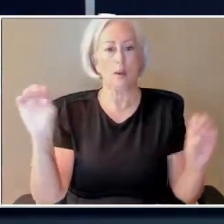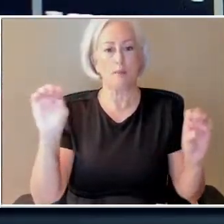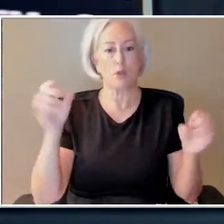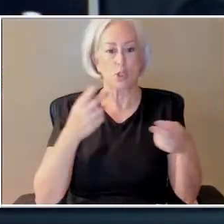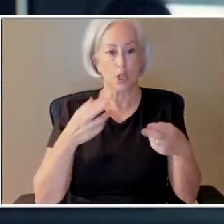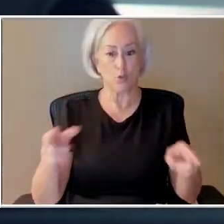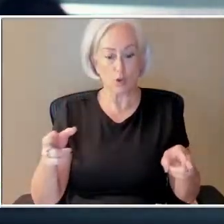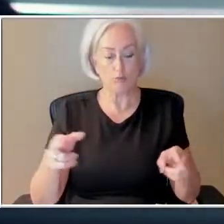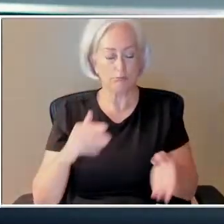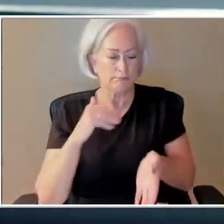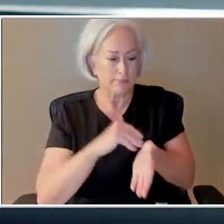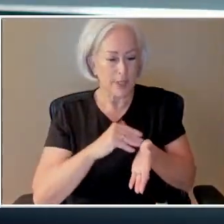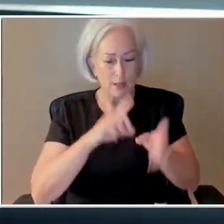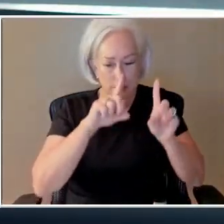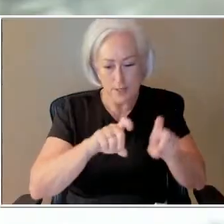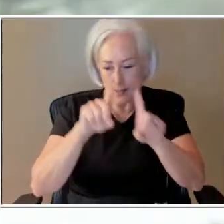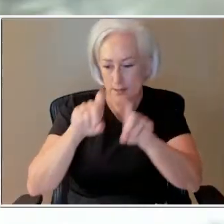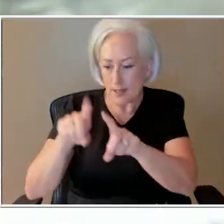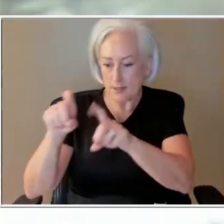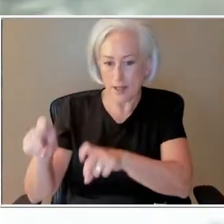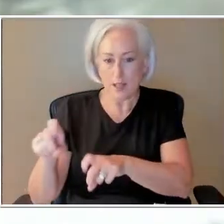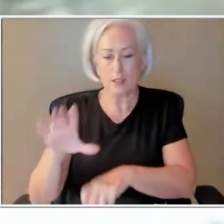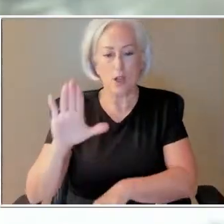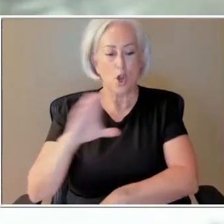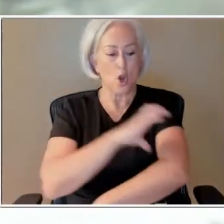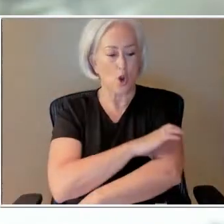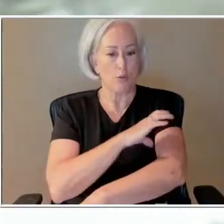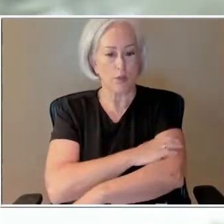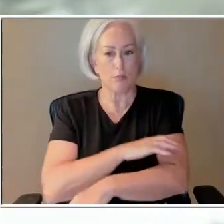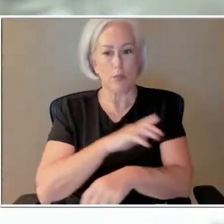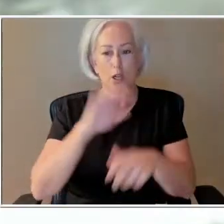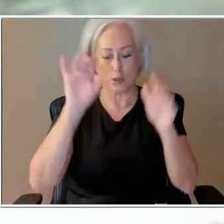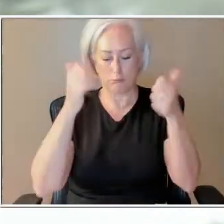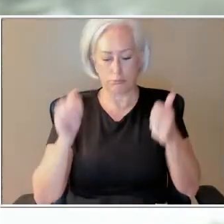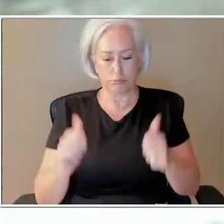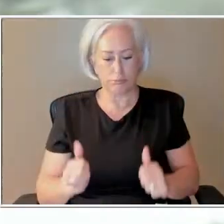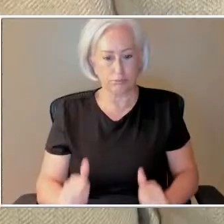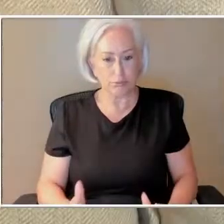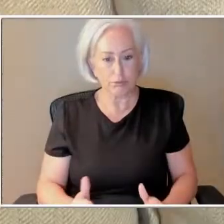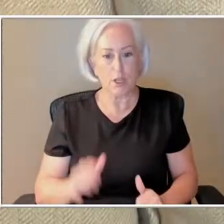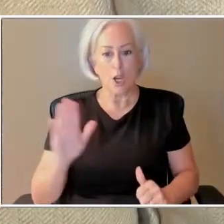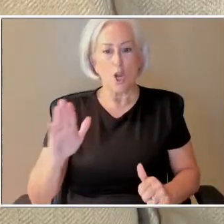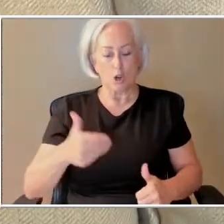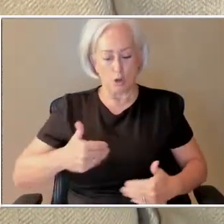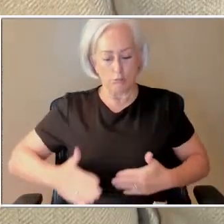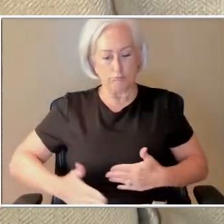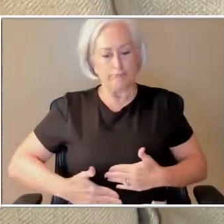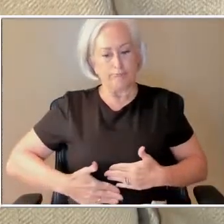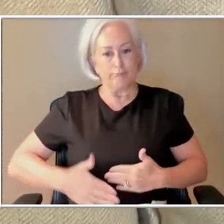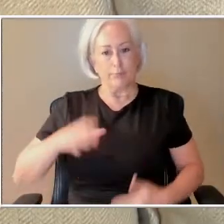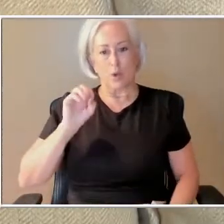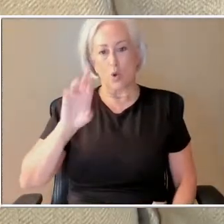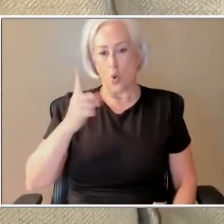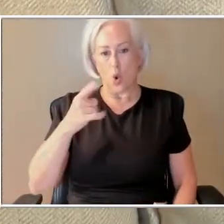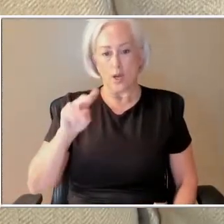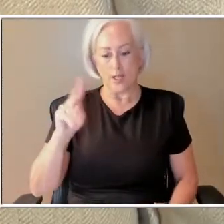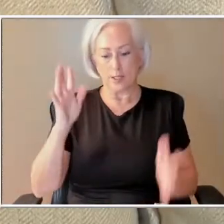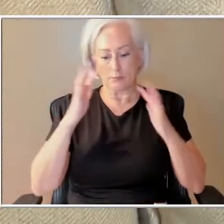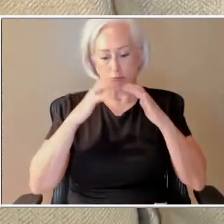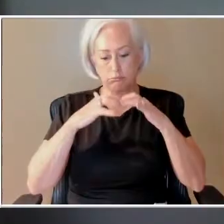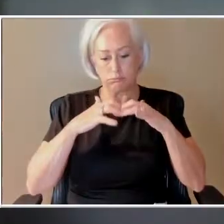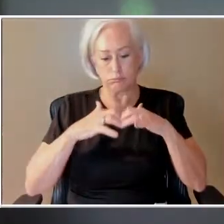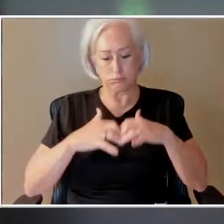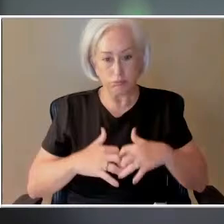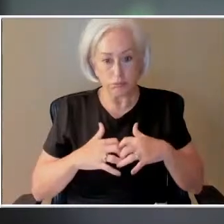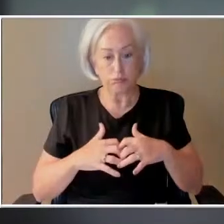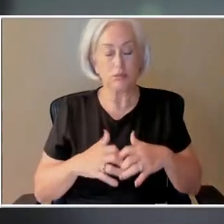was dropping and her organs were starting to shut down. I found out later from nurses and doctors they thought they were going to lose